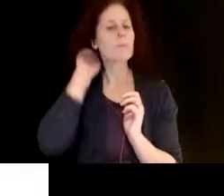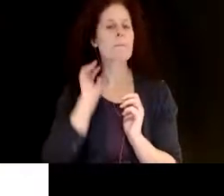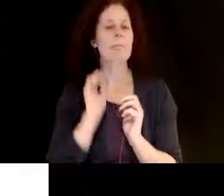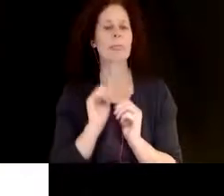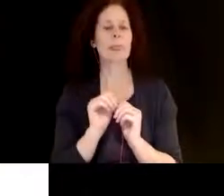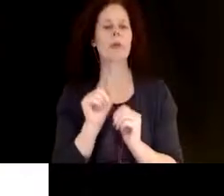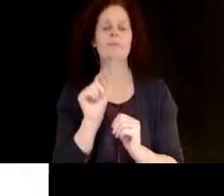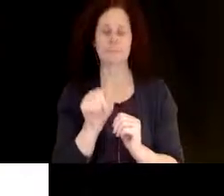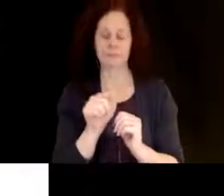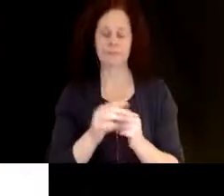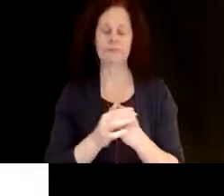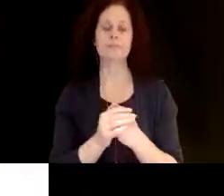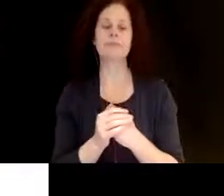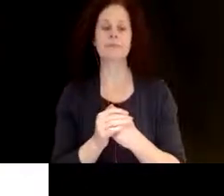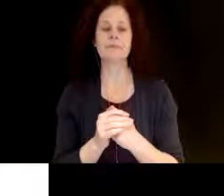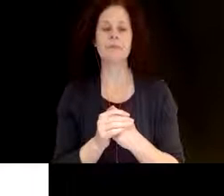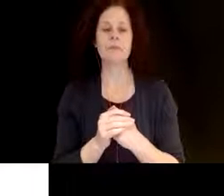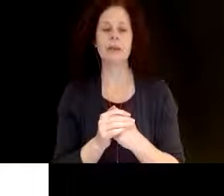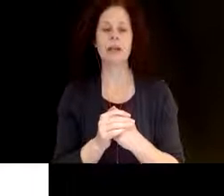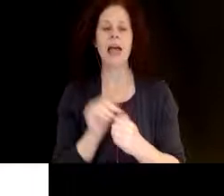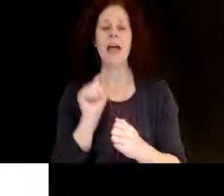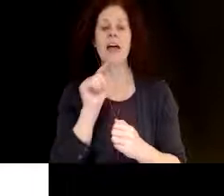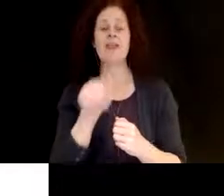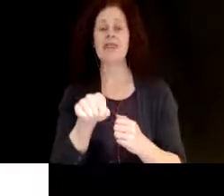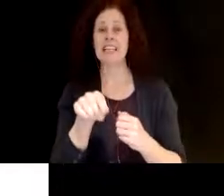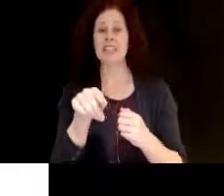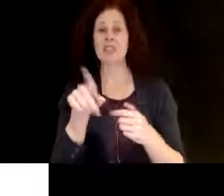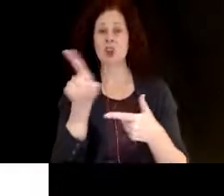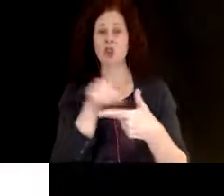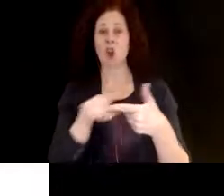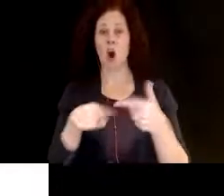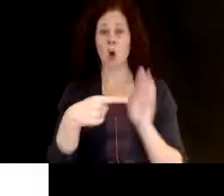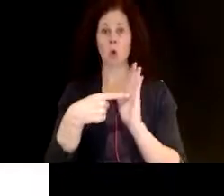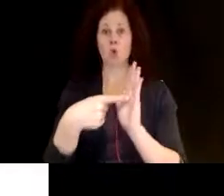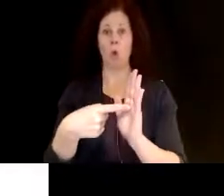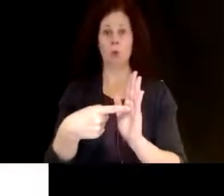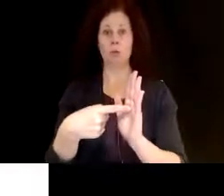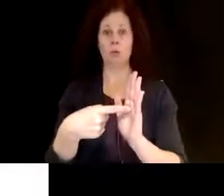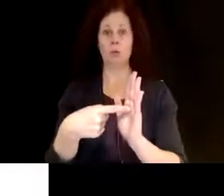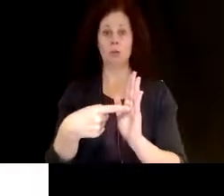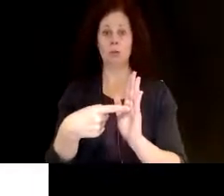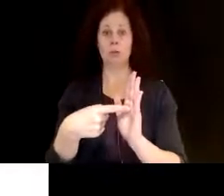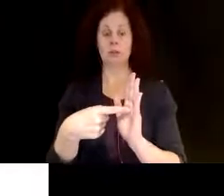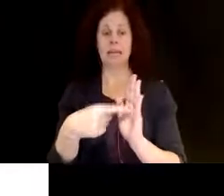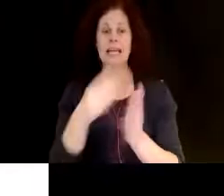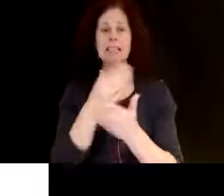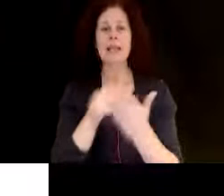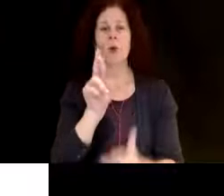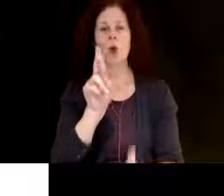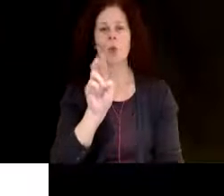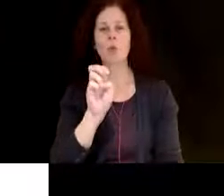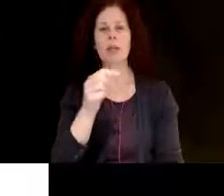basically gets to the, this chart shows the results from some of the regression we did using